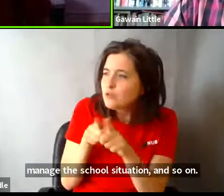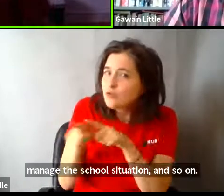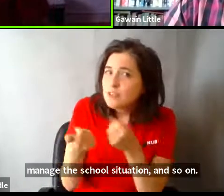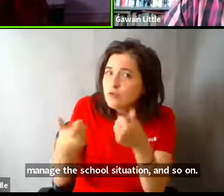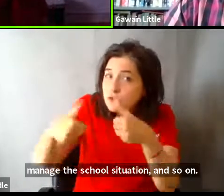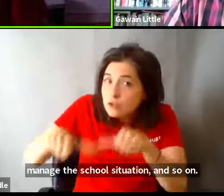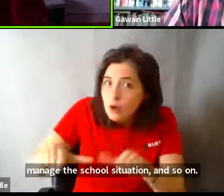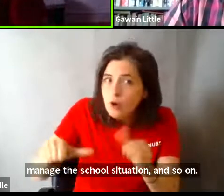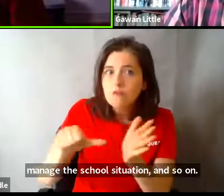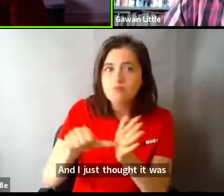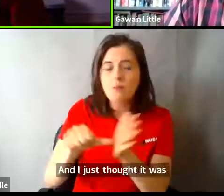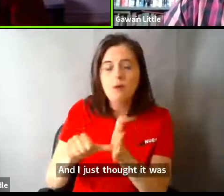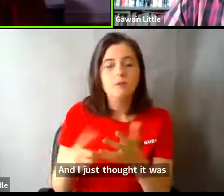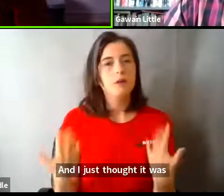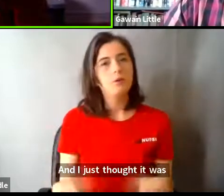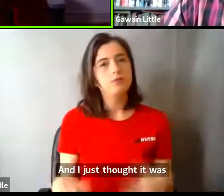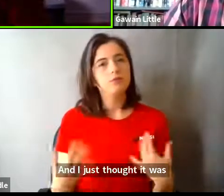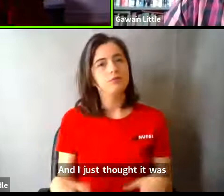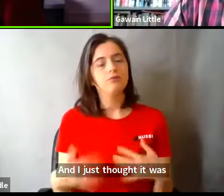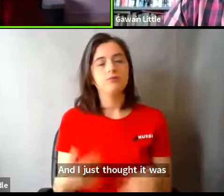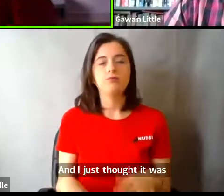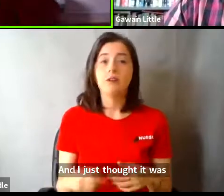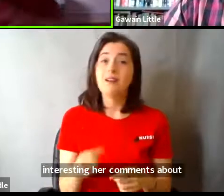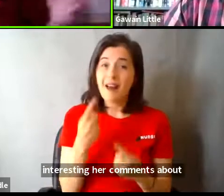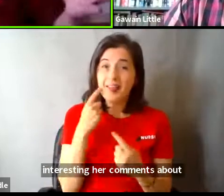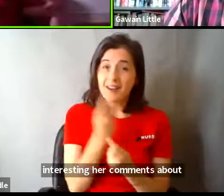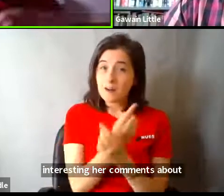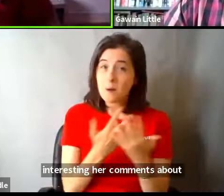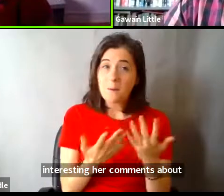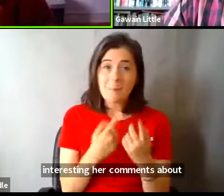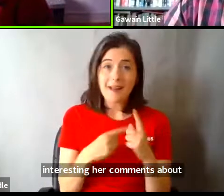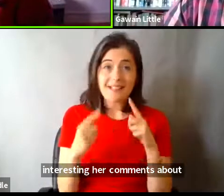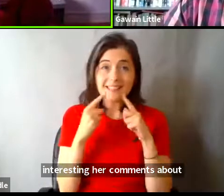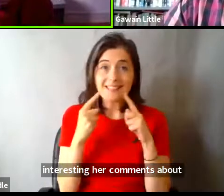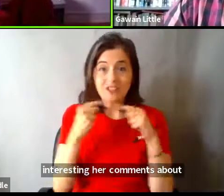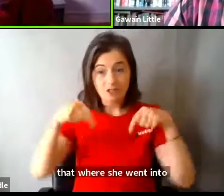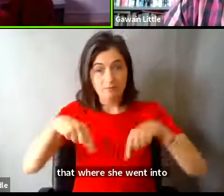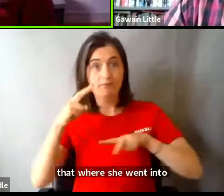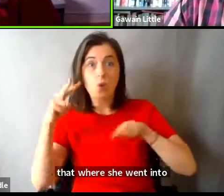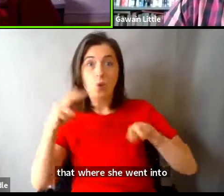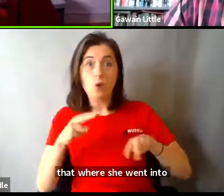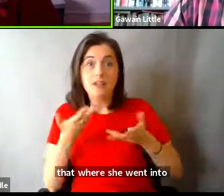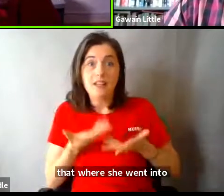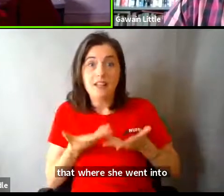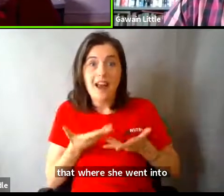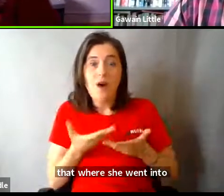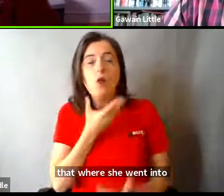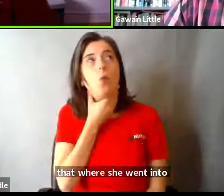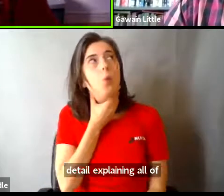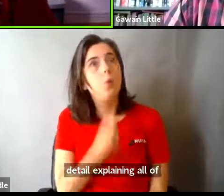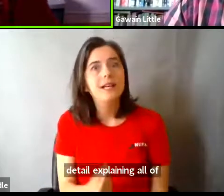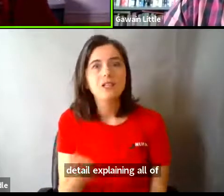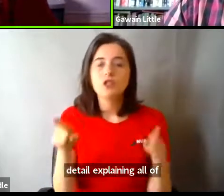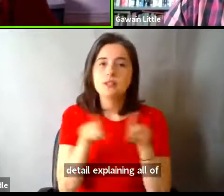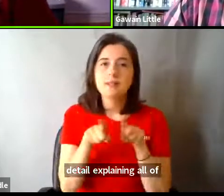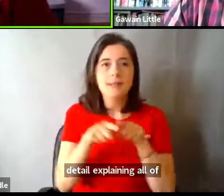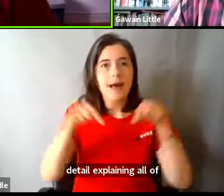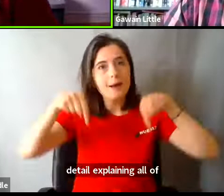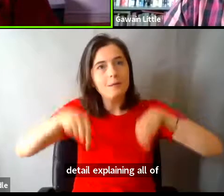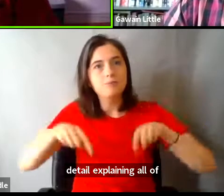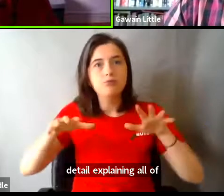And I think there are many teachers in this Zoom who probably would wish that that were the case here in